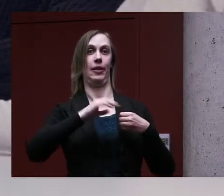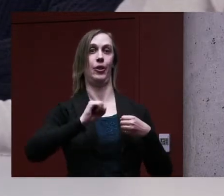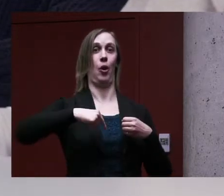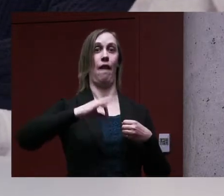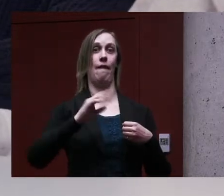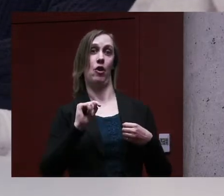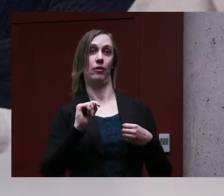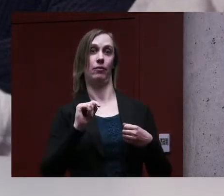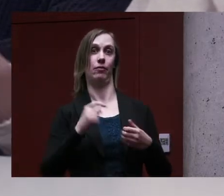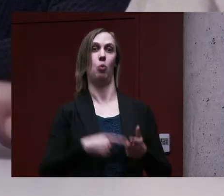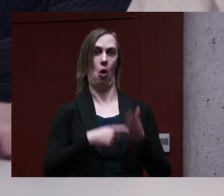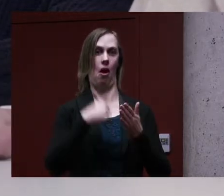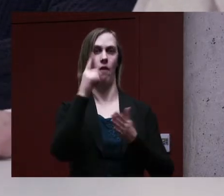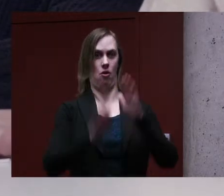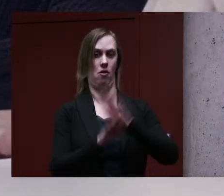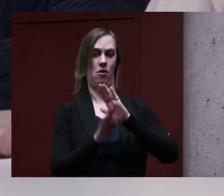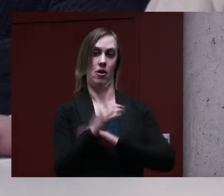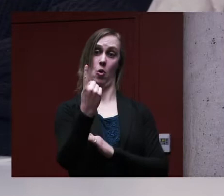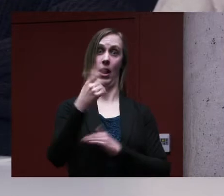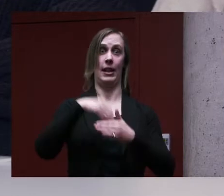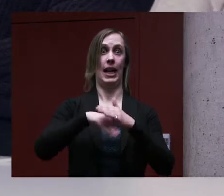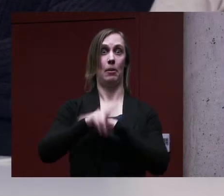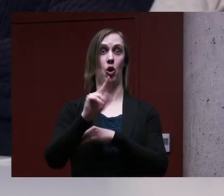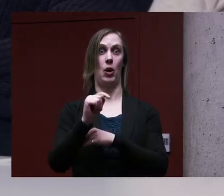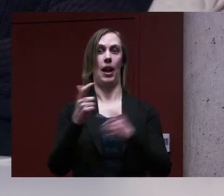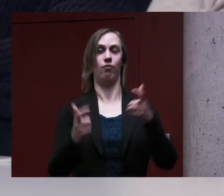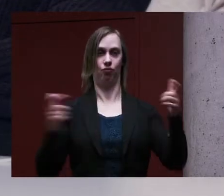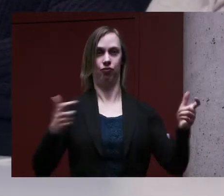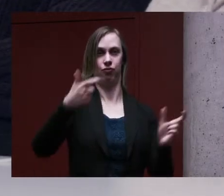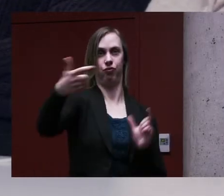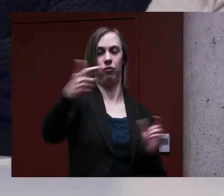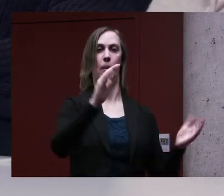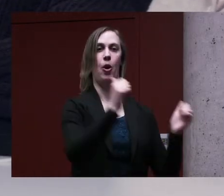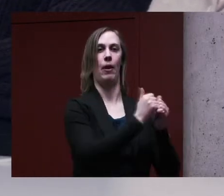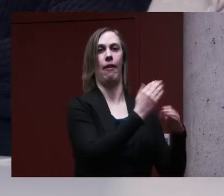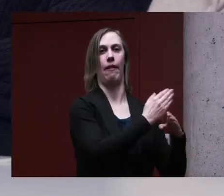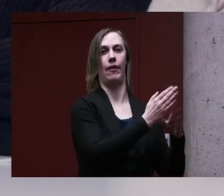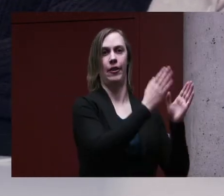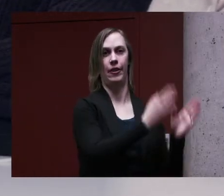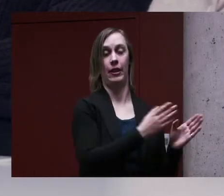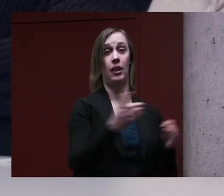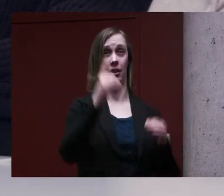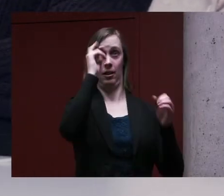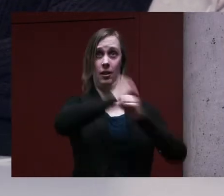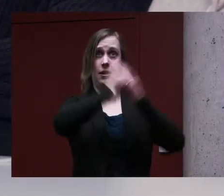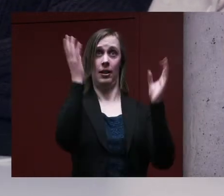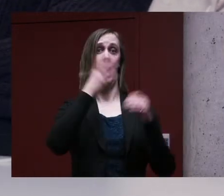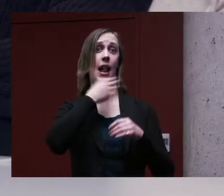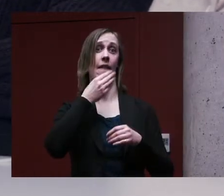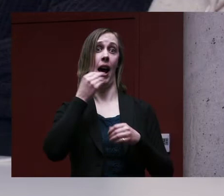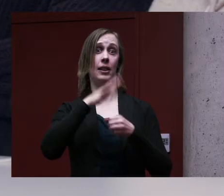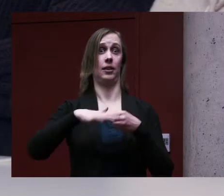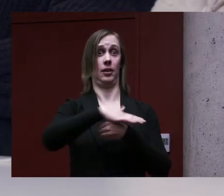to properly develop an accessible unit. In a densely populated area like the Halifax Peninsula, space